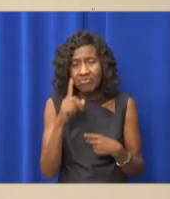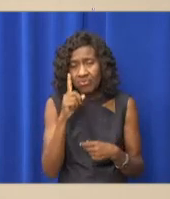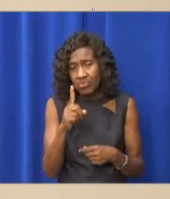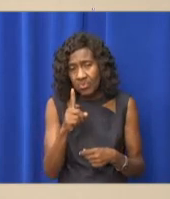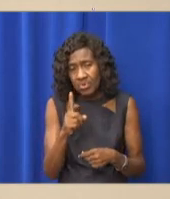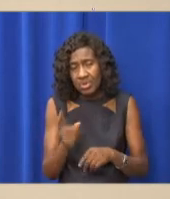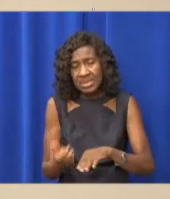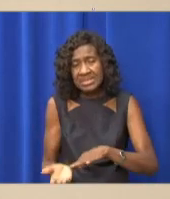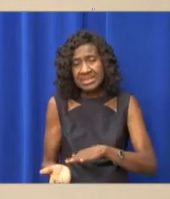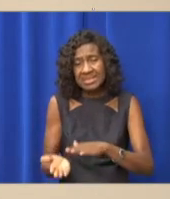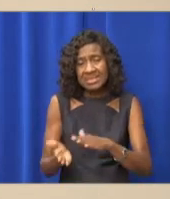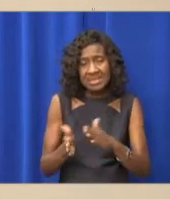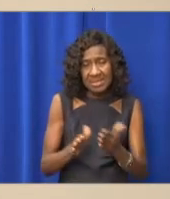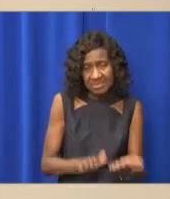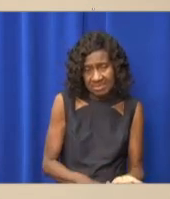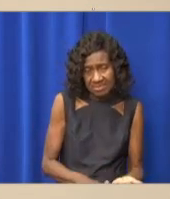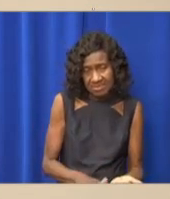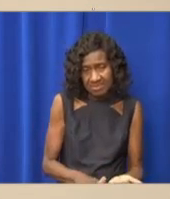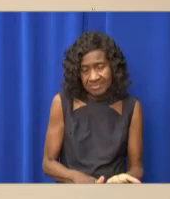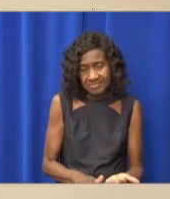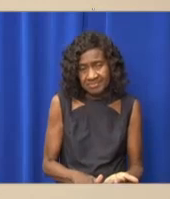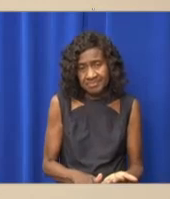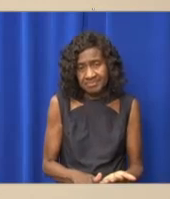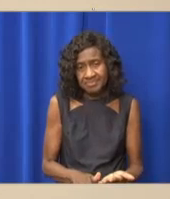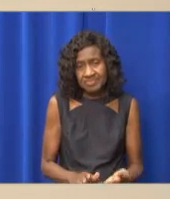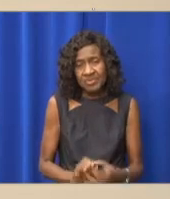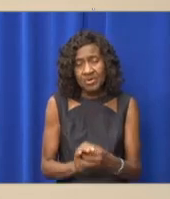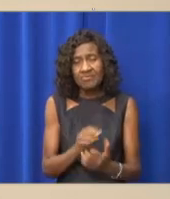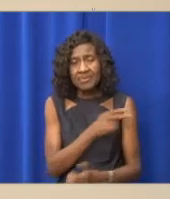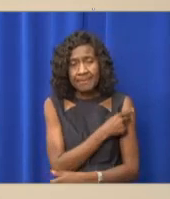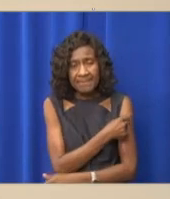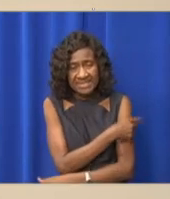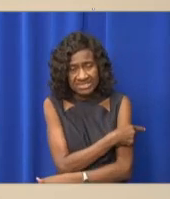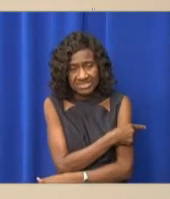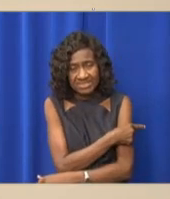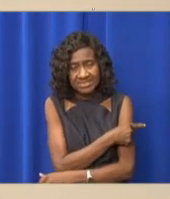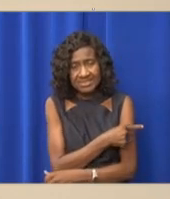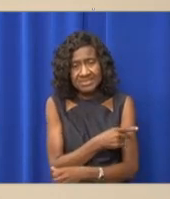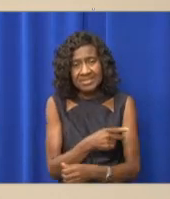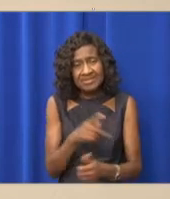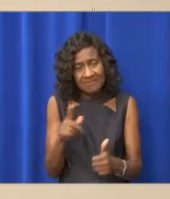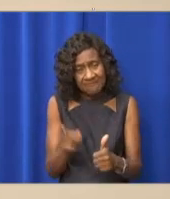unfortunate death of patient 0.